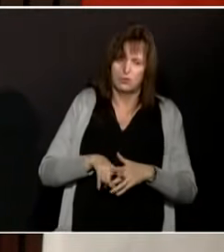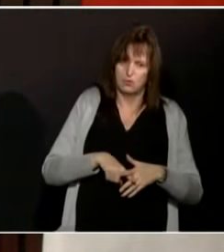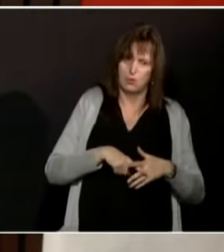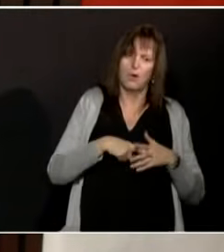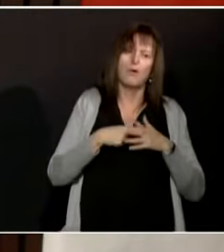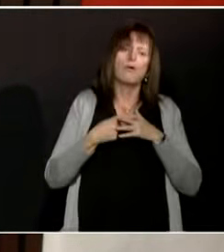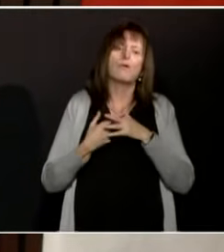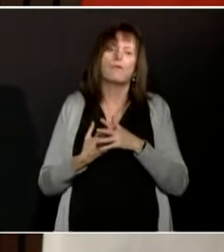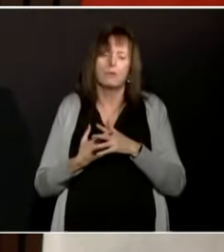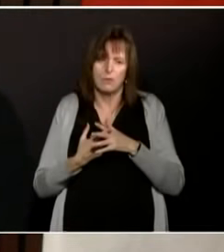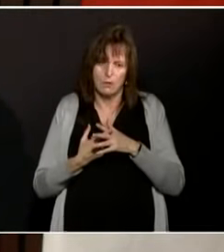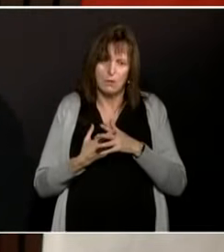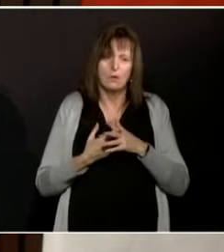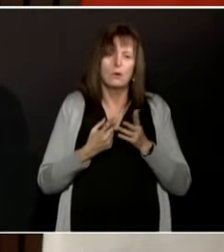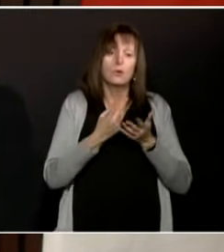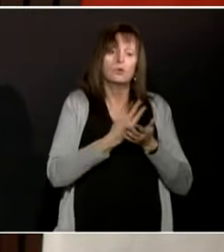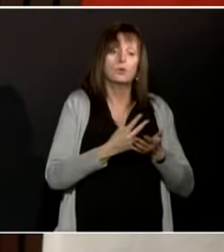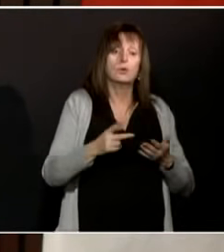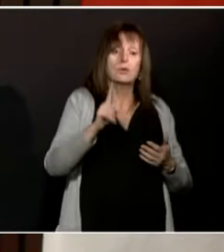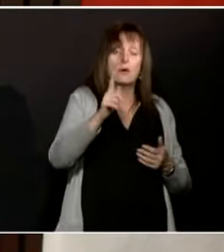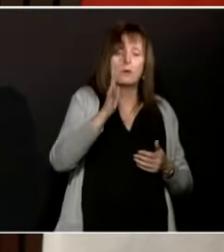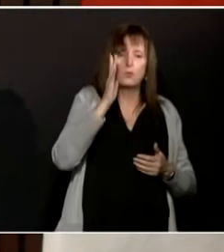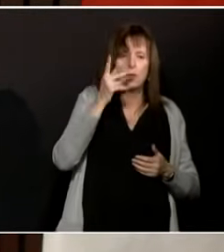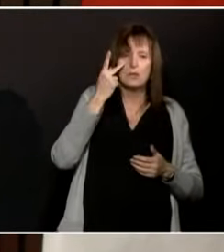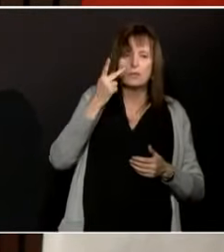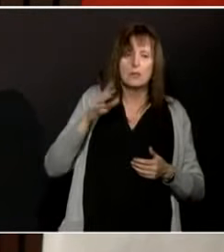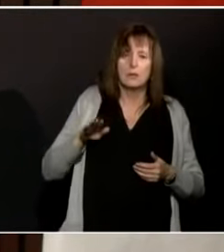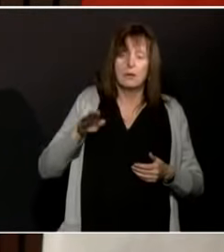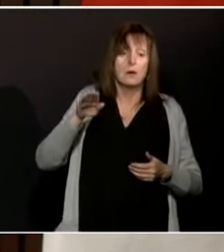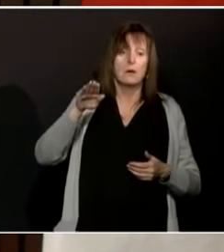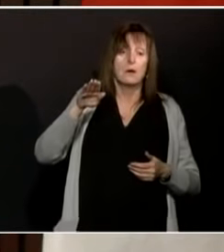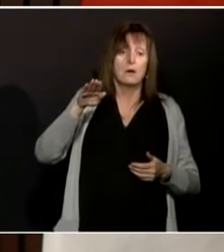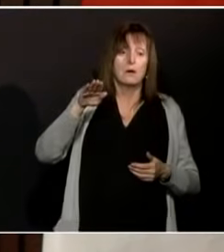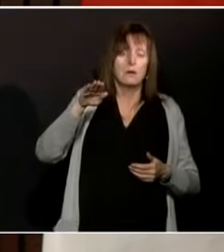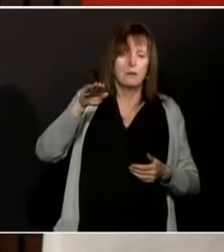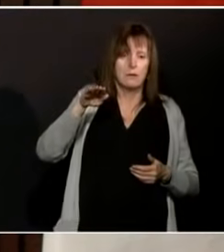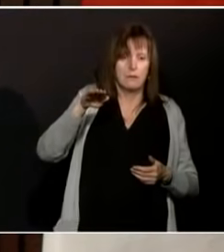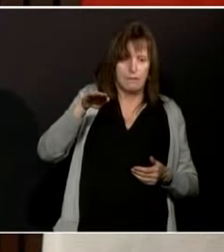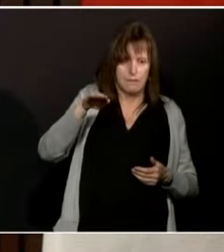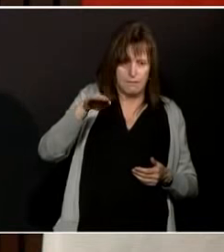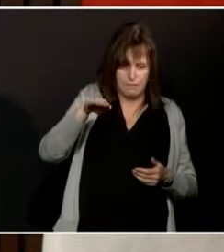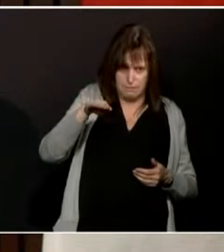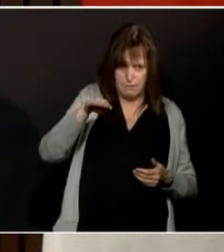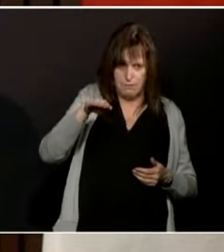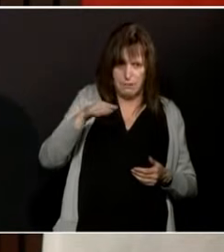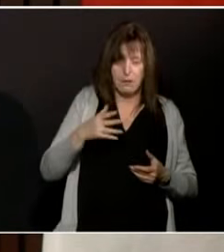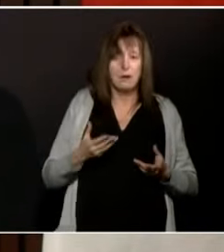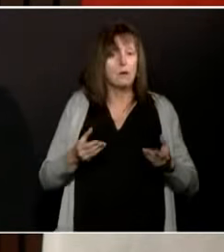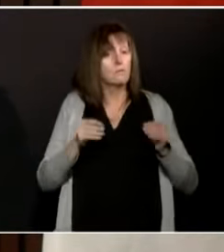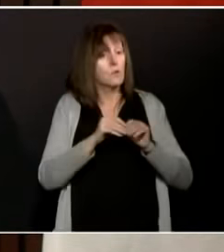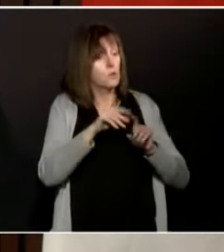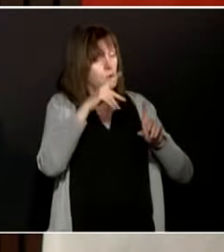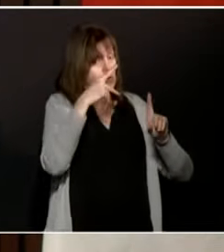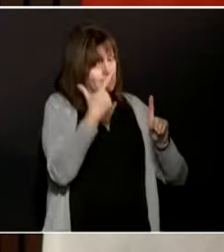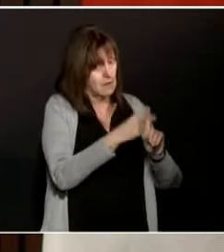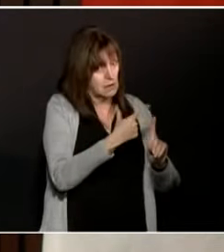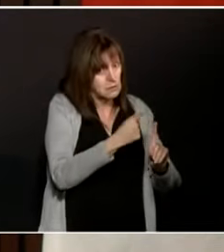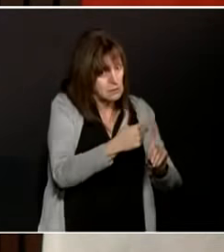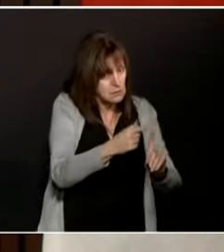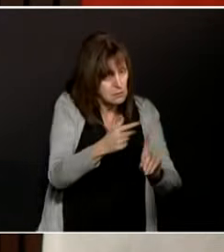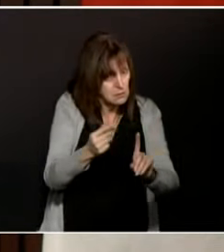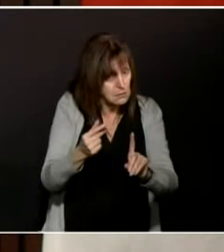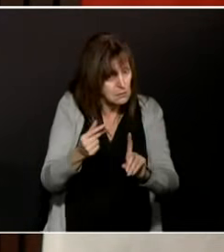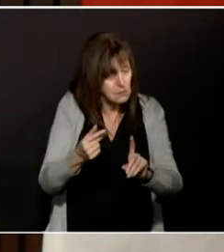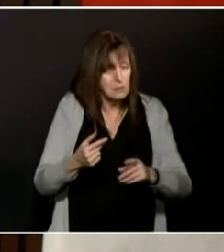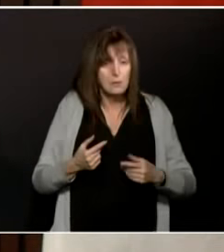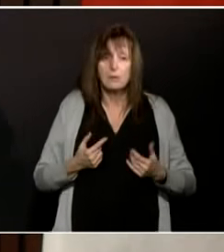and adherence, the uptake of vaccination and the number of vaccinations really starts to play in. It's not now, it's not next week,